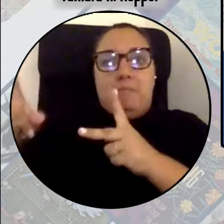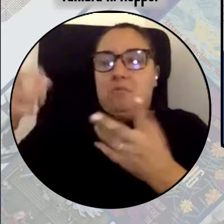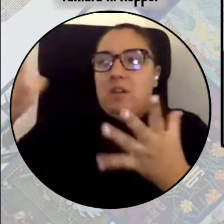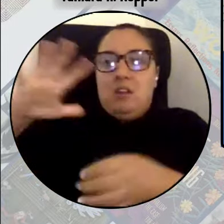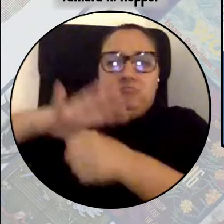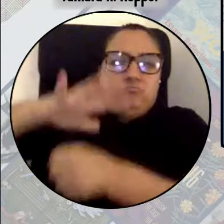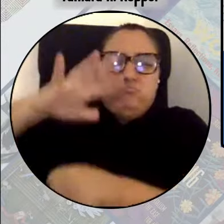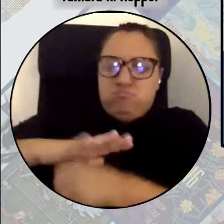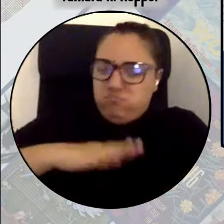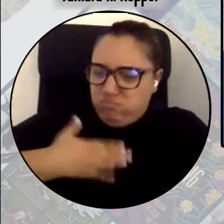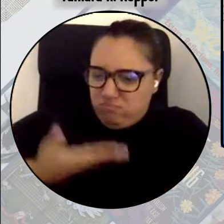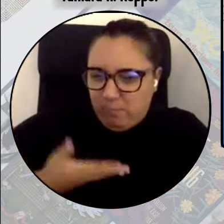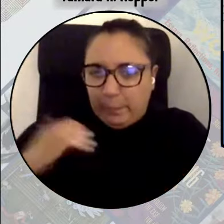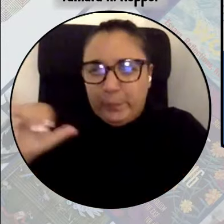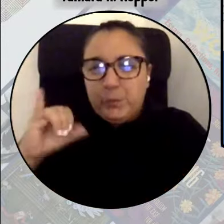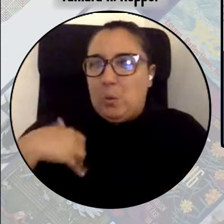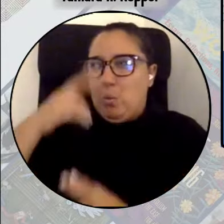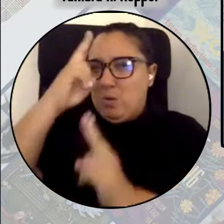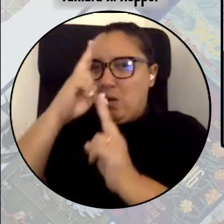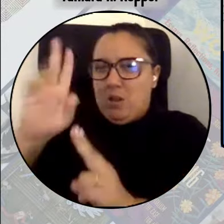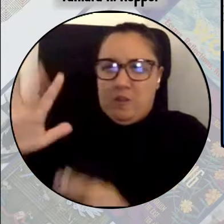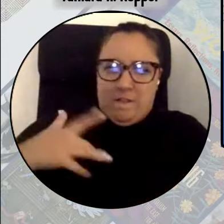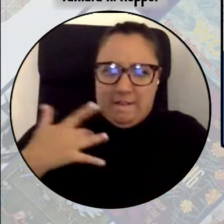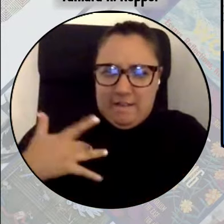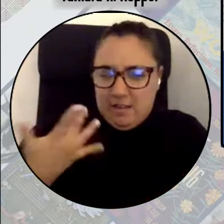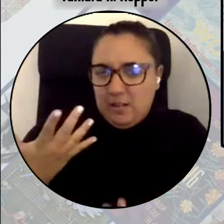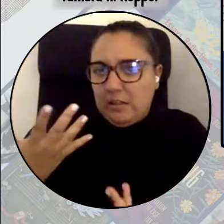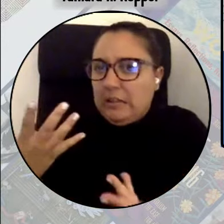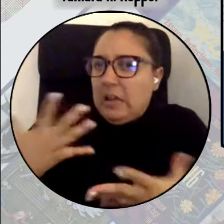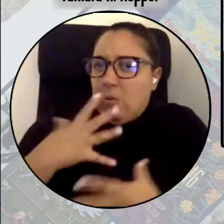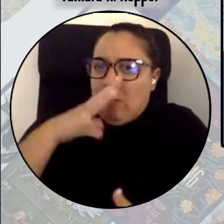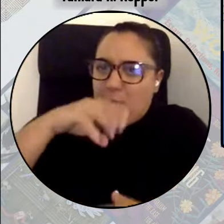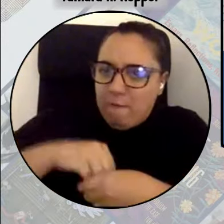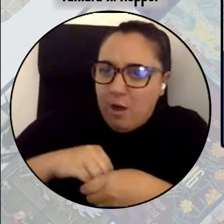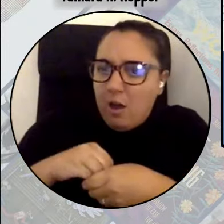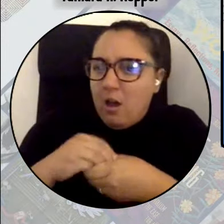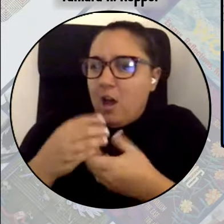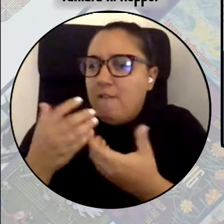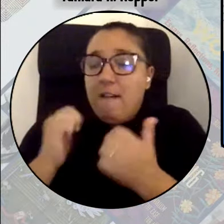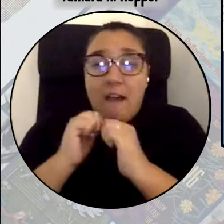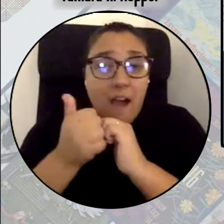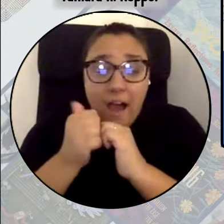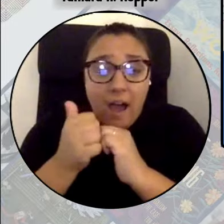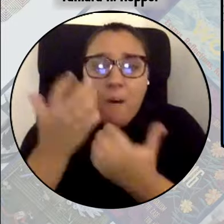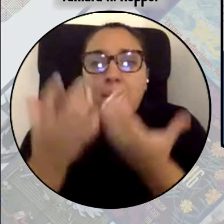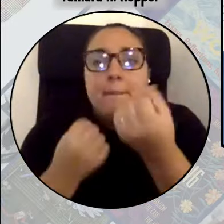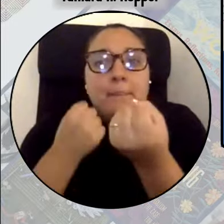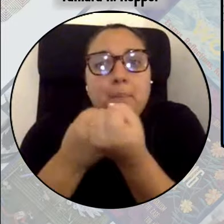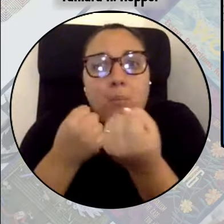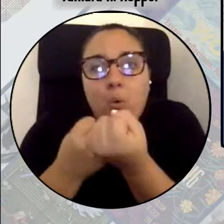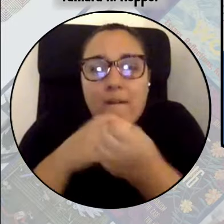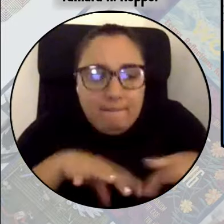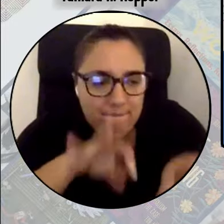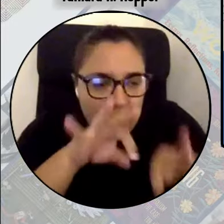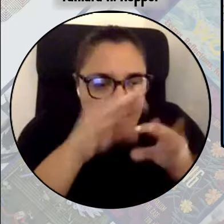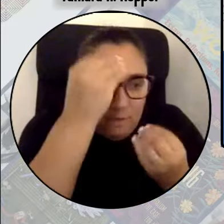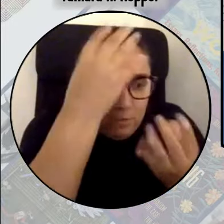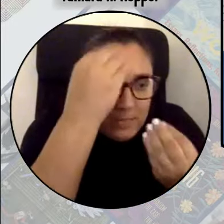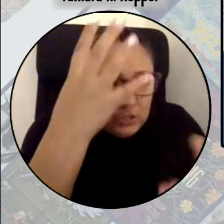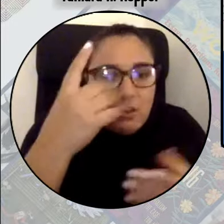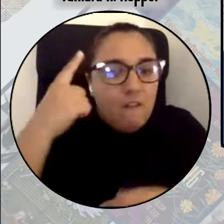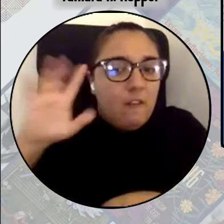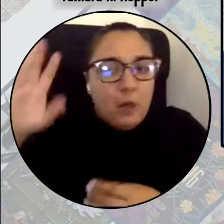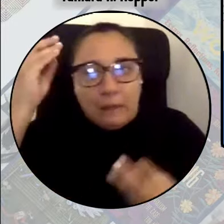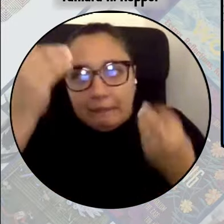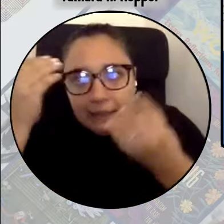contribute to kind of, you know, any information or stuff that people might find useful for their thinking or for